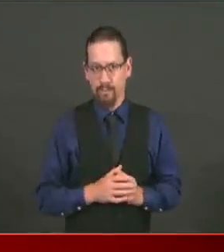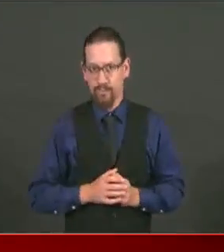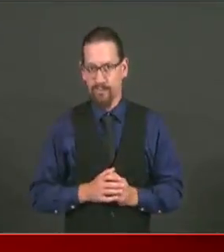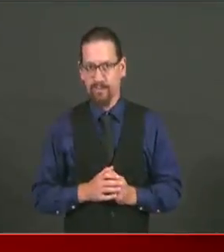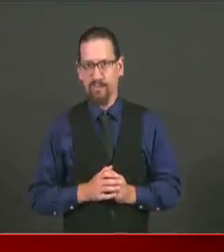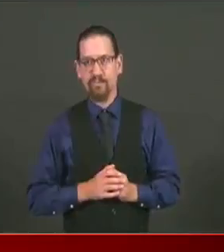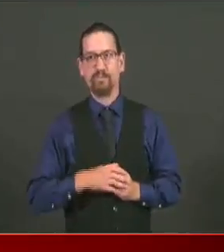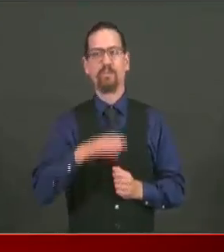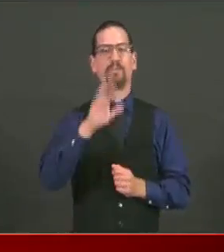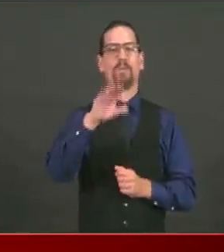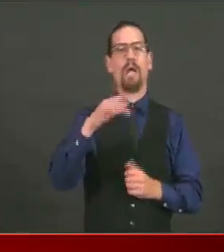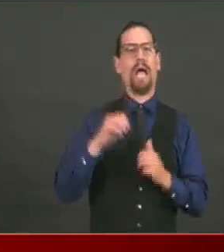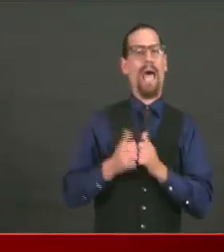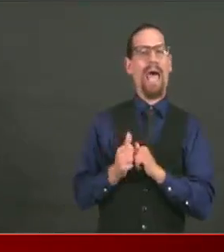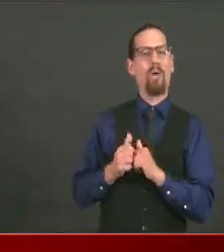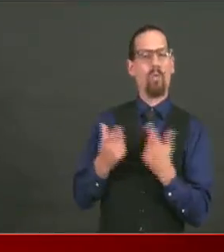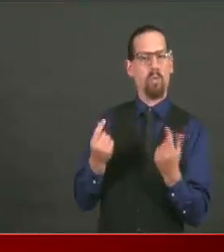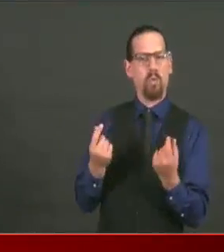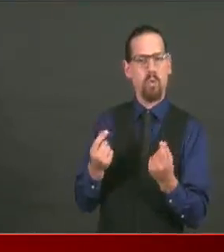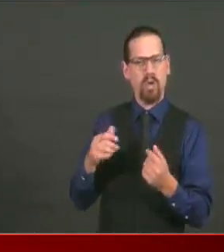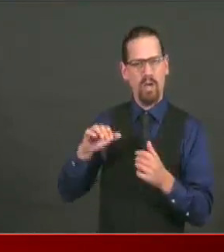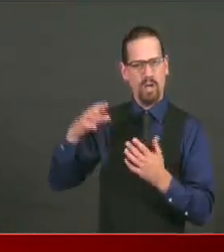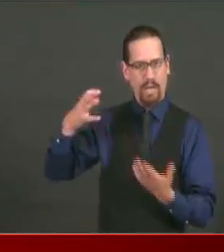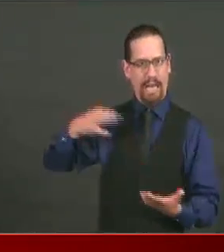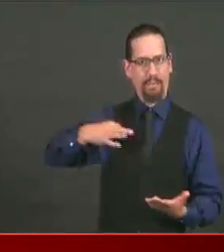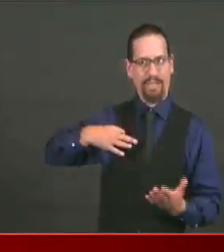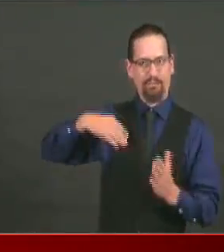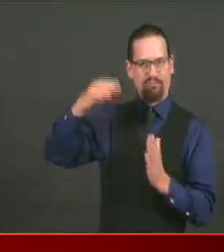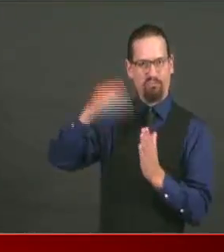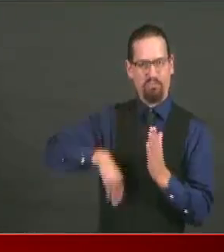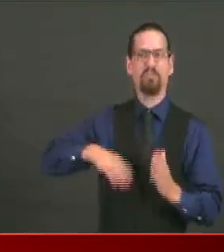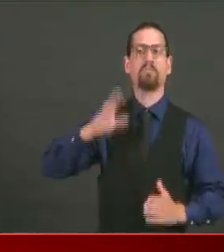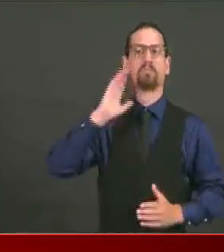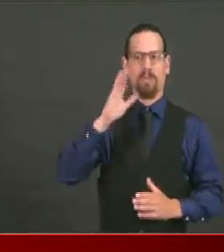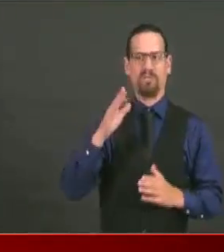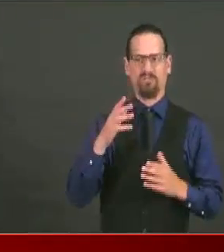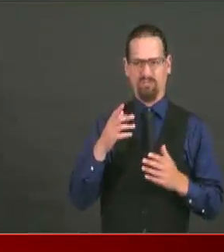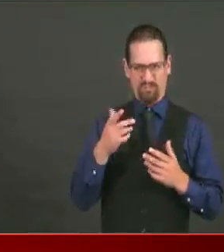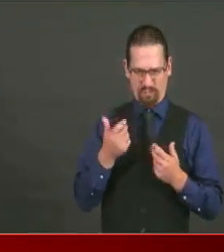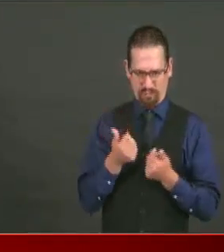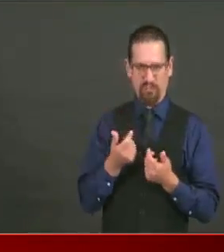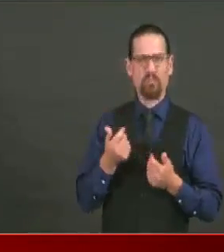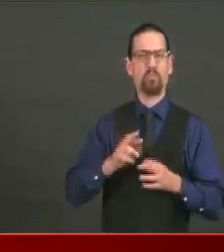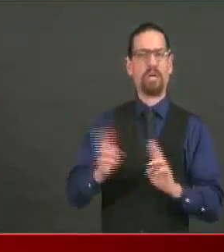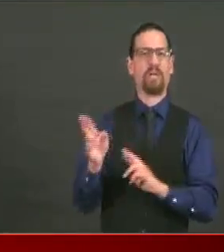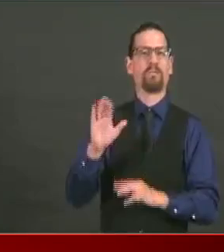Application for this funding is going to be available within the next couple of weeks.